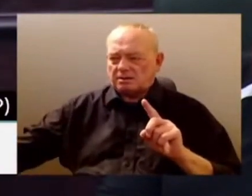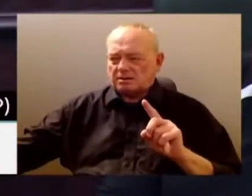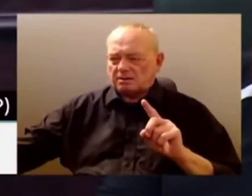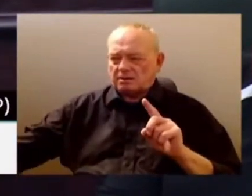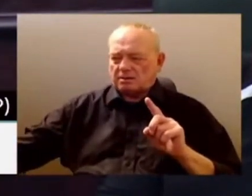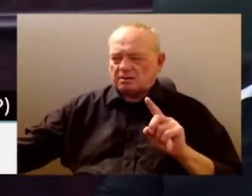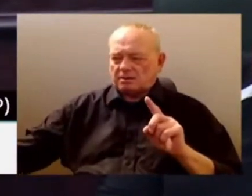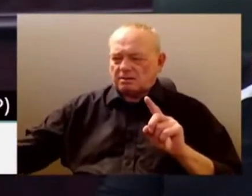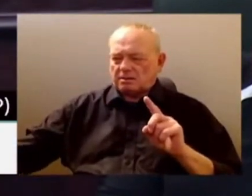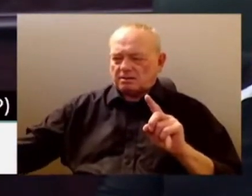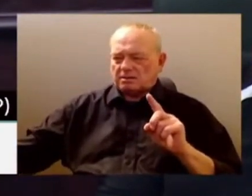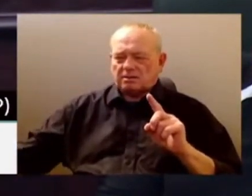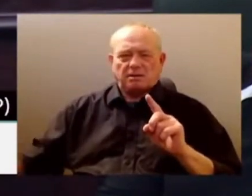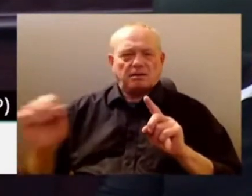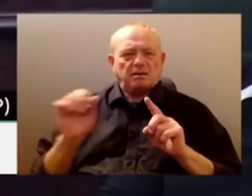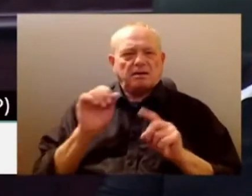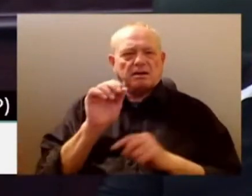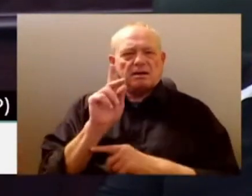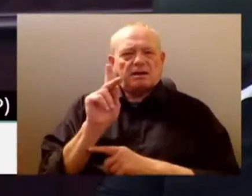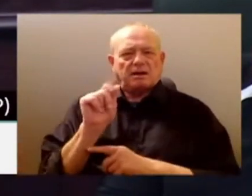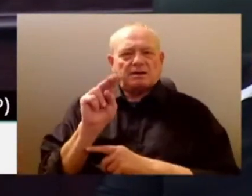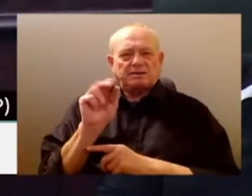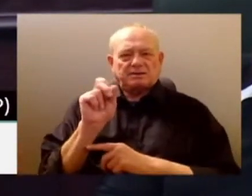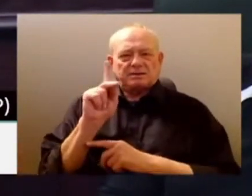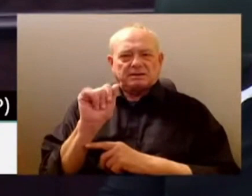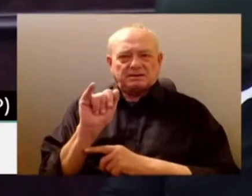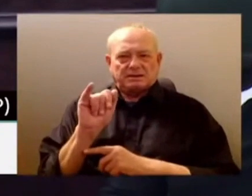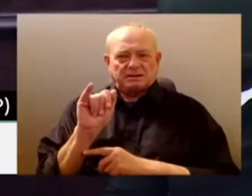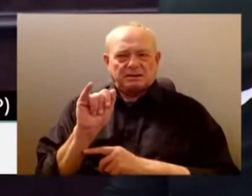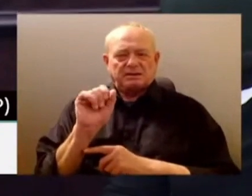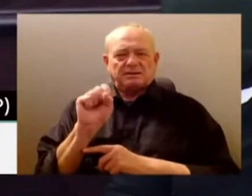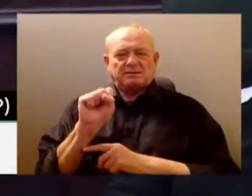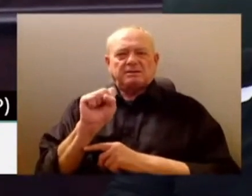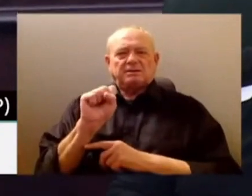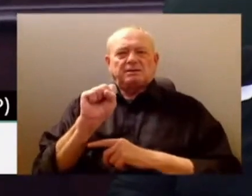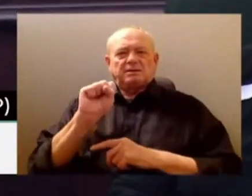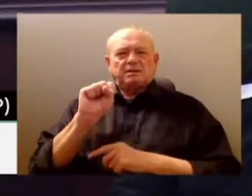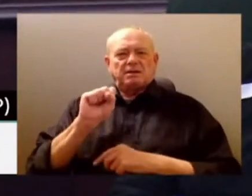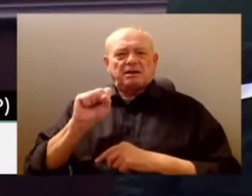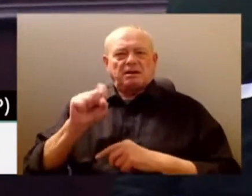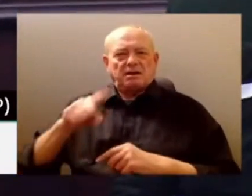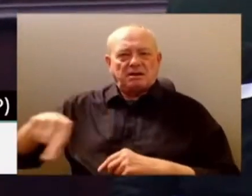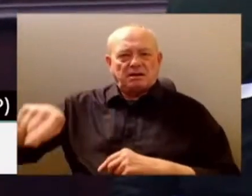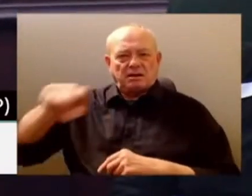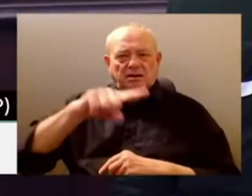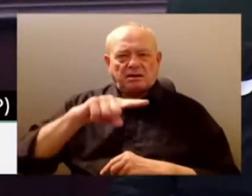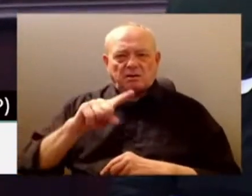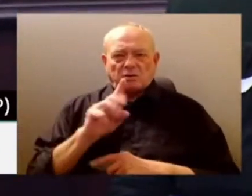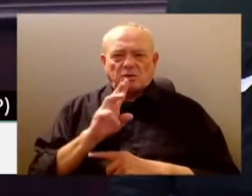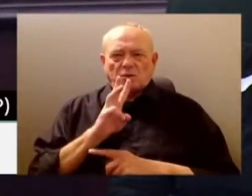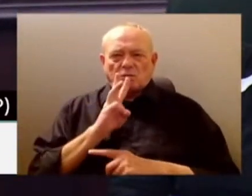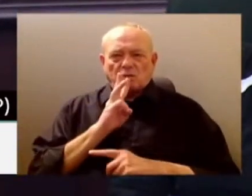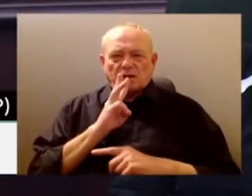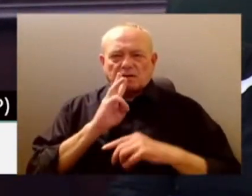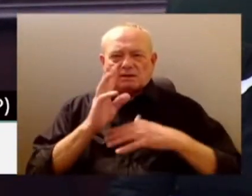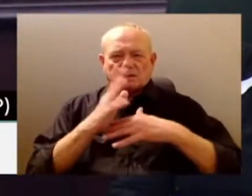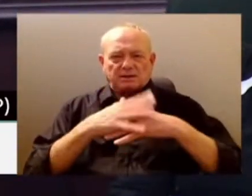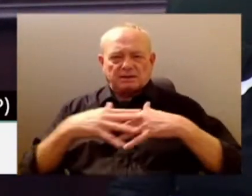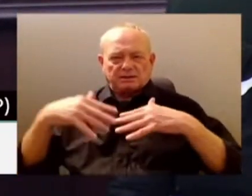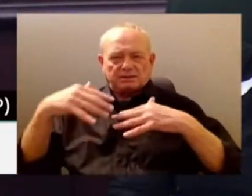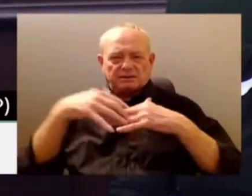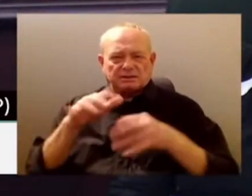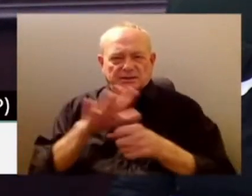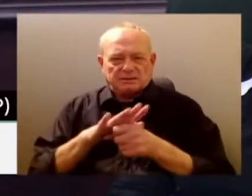trail network and the headwaters of the Highwood River. The Blood Nation and the Yarhe Nakota are concerned about impacts to sites